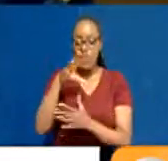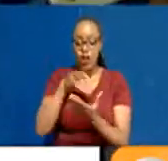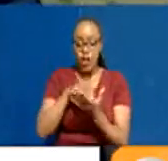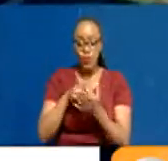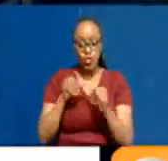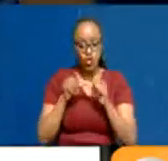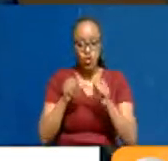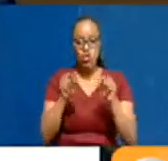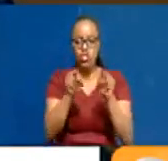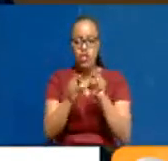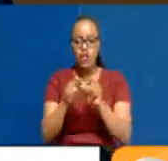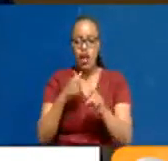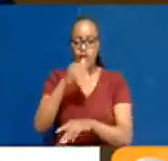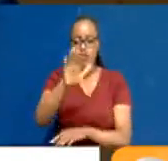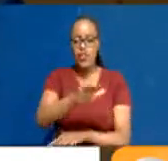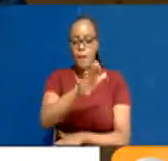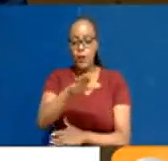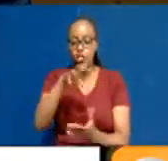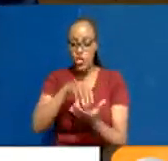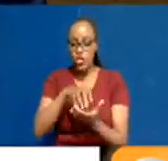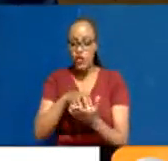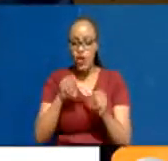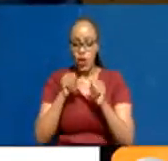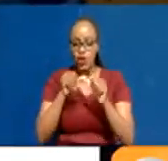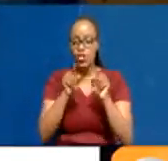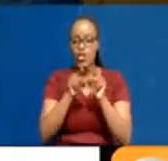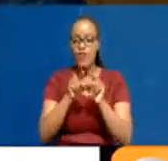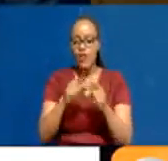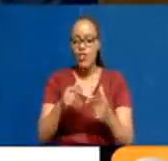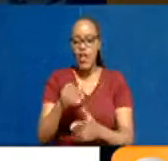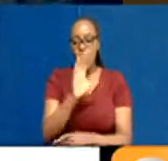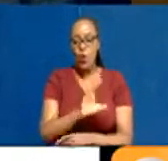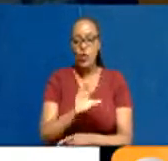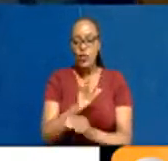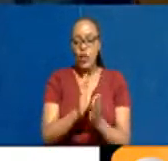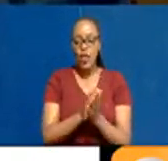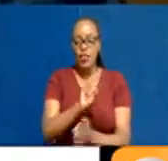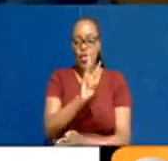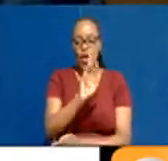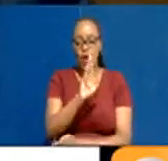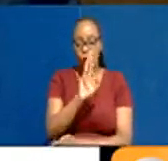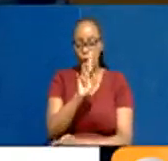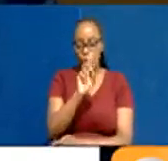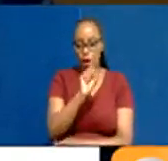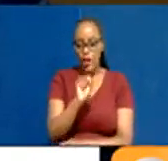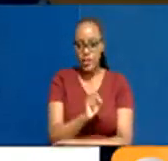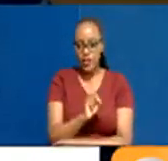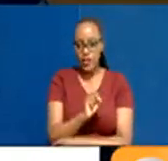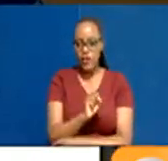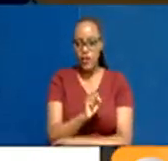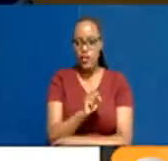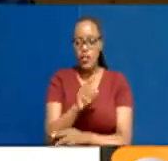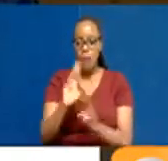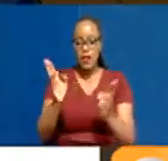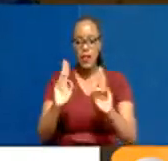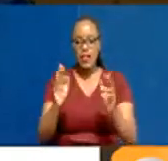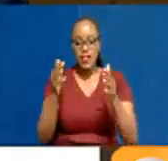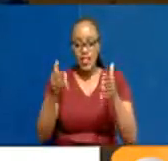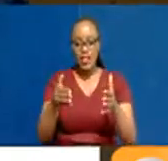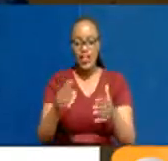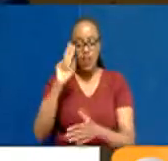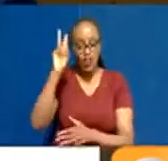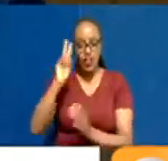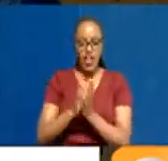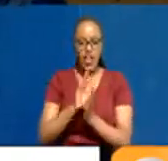on, as well as the parliamentary races in the 12 constituencies and the wards thereabout. So we'll be on standby here, Vicky